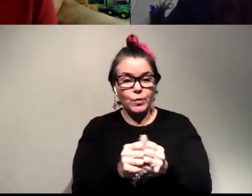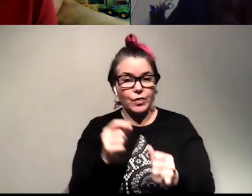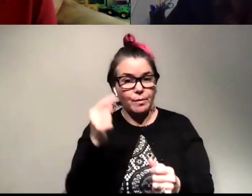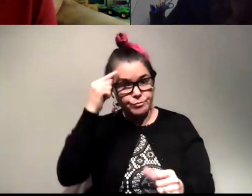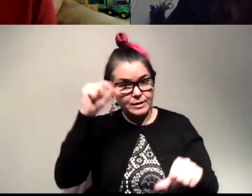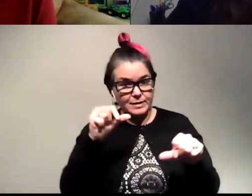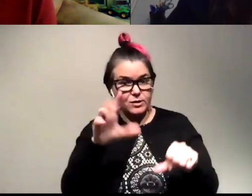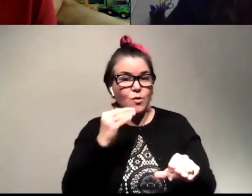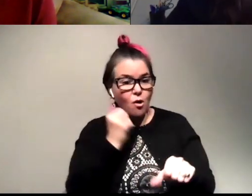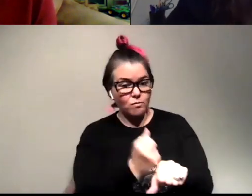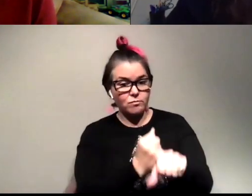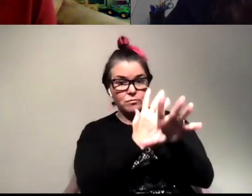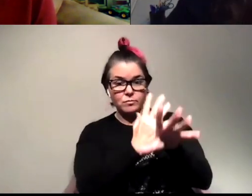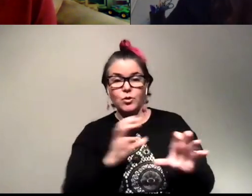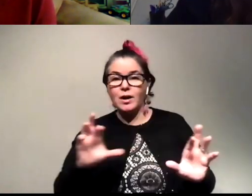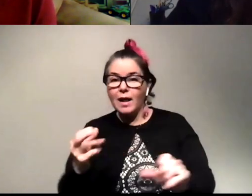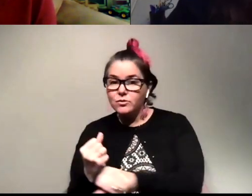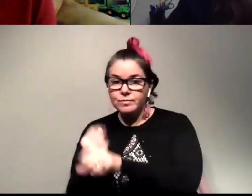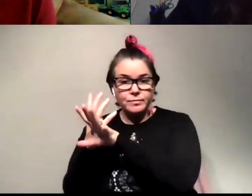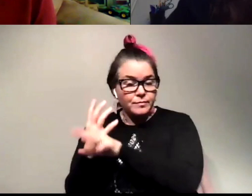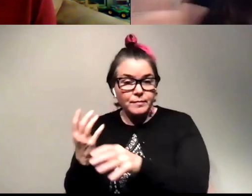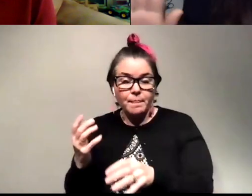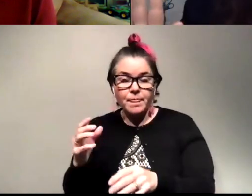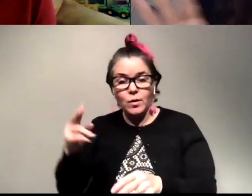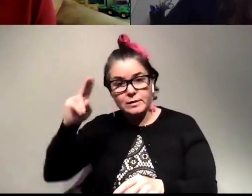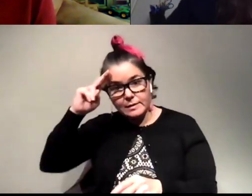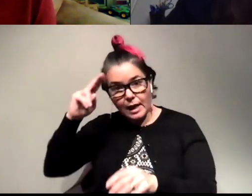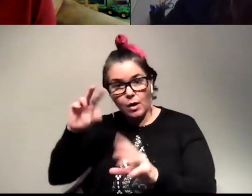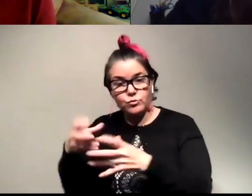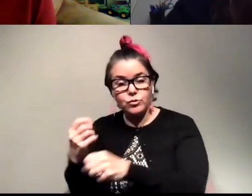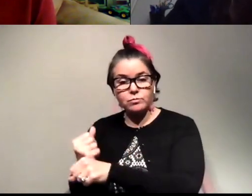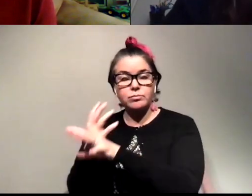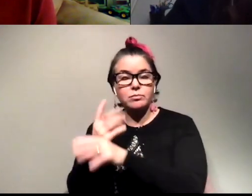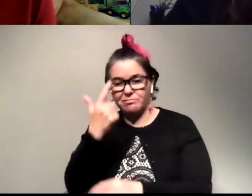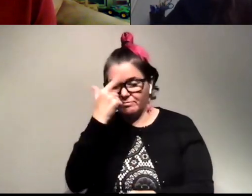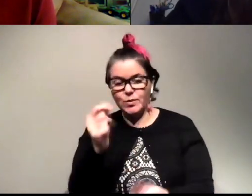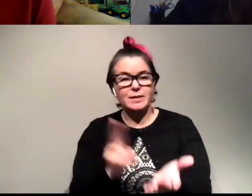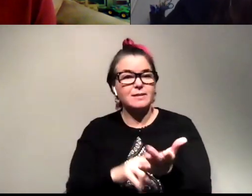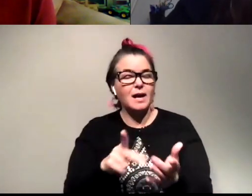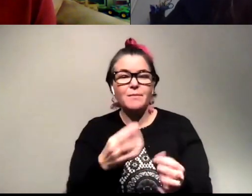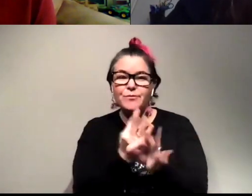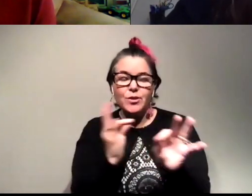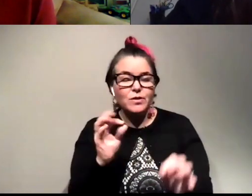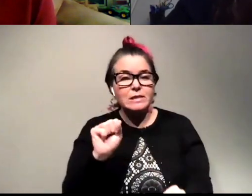own house, in your classroom, in your scout troop, whatever you'd like, you can sign up for free at